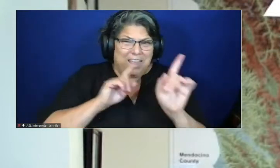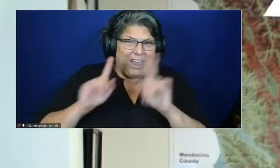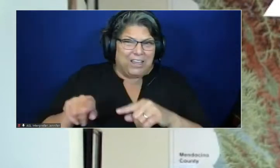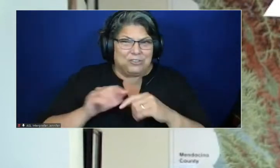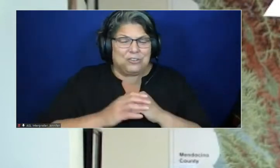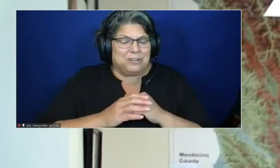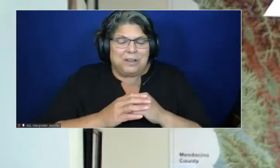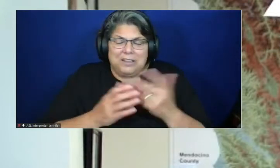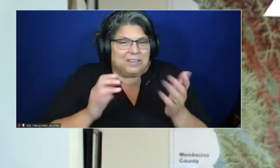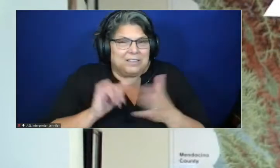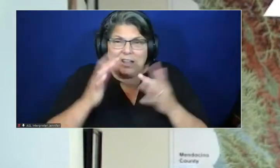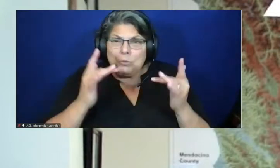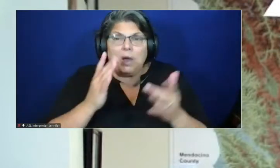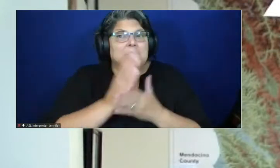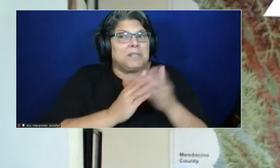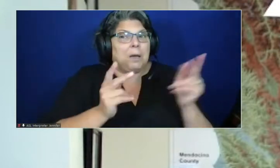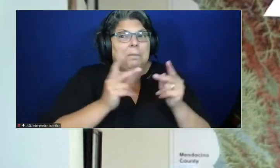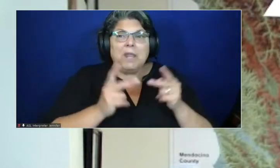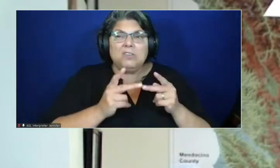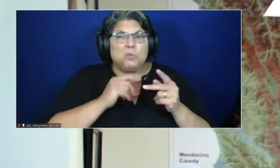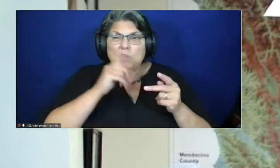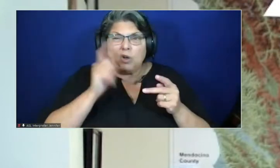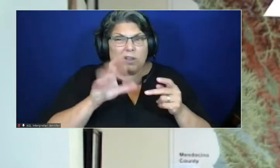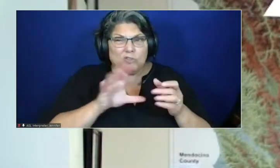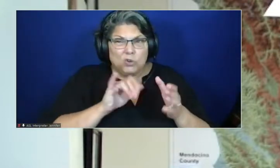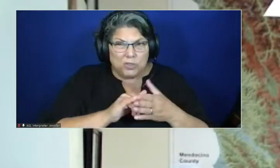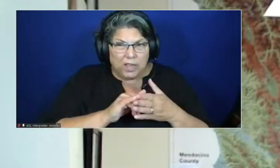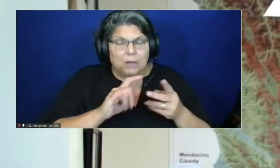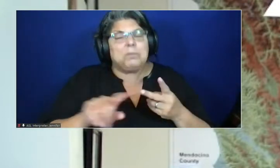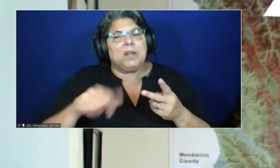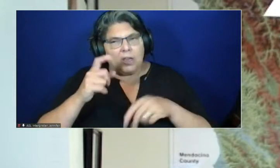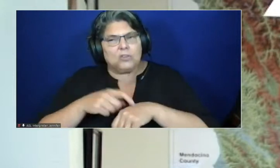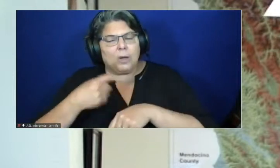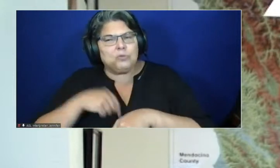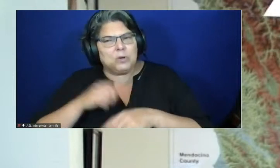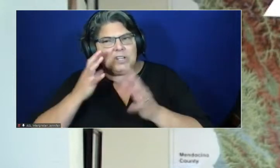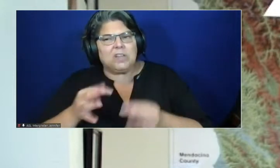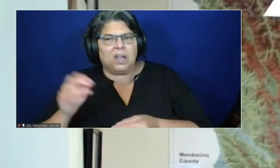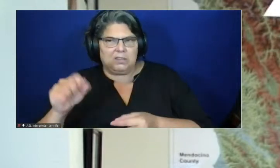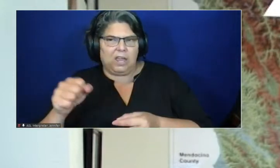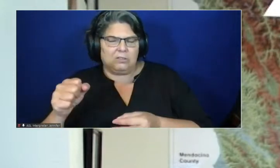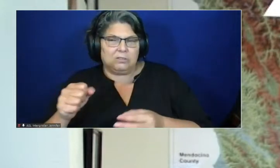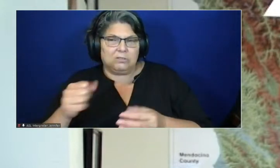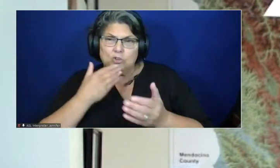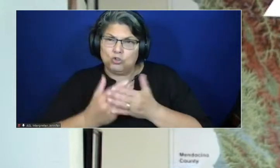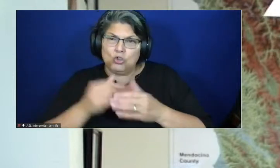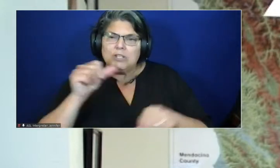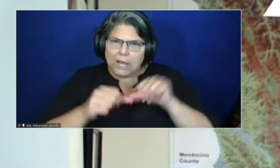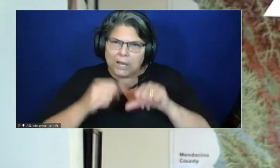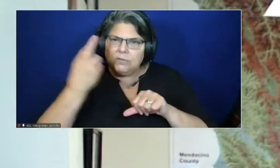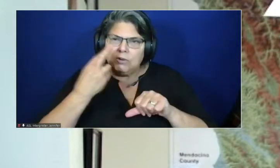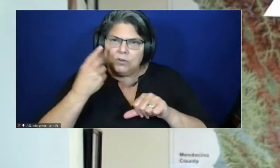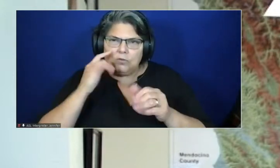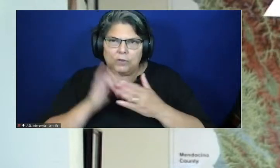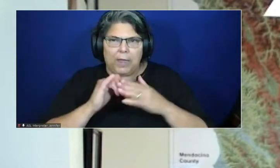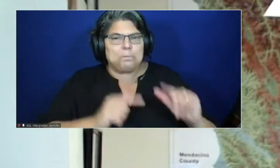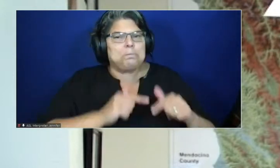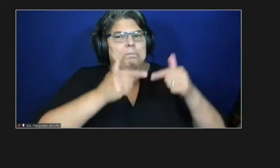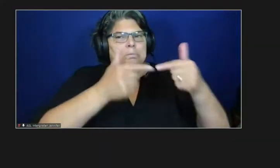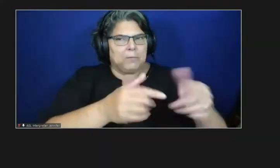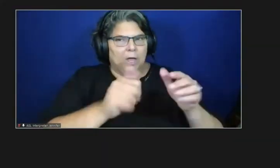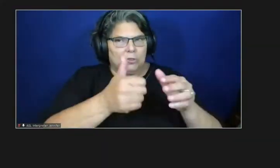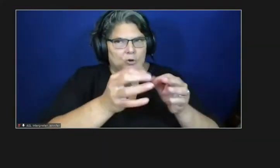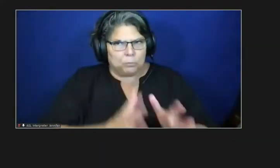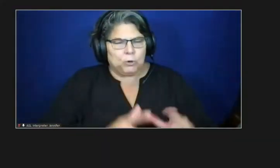we don't do it in some cases, and we do it in other cases. There's good scientific background for that.